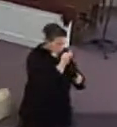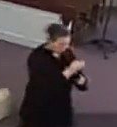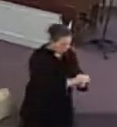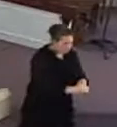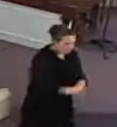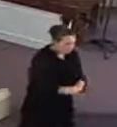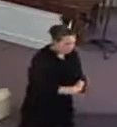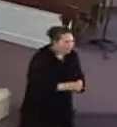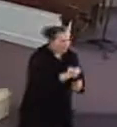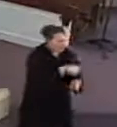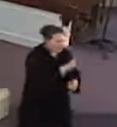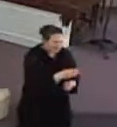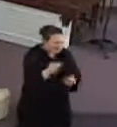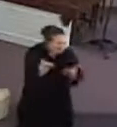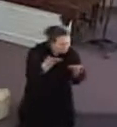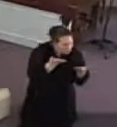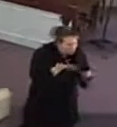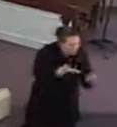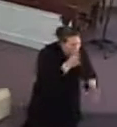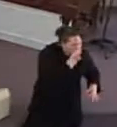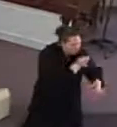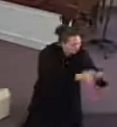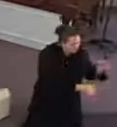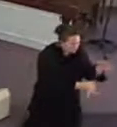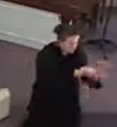God is bringing forth justice.